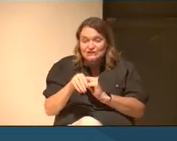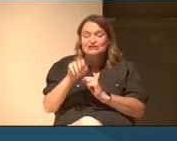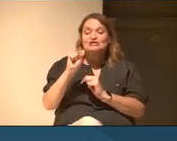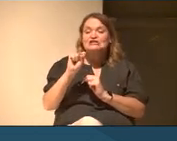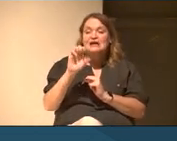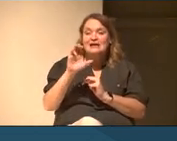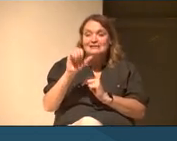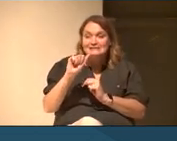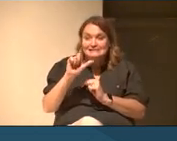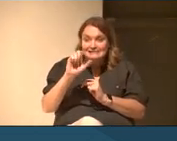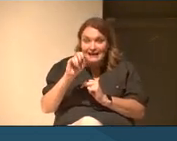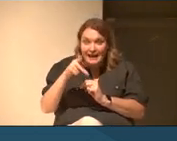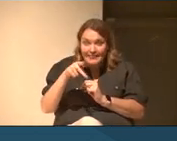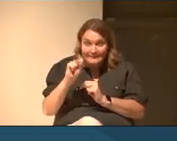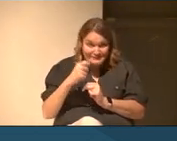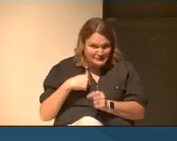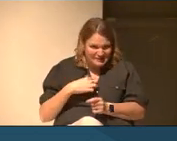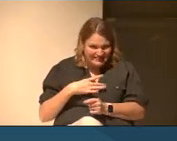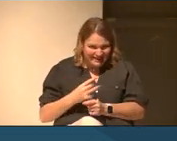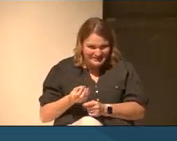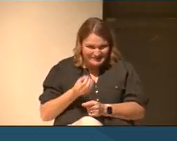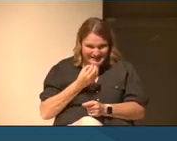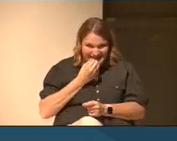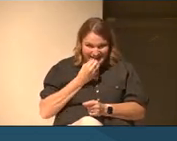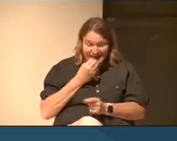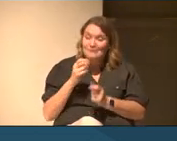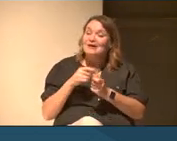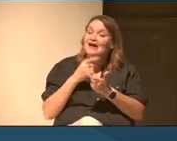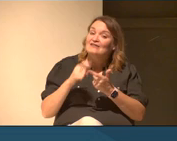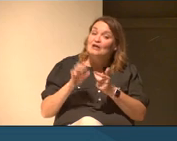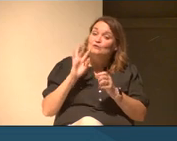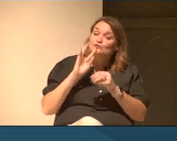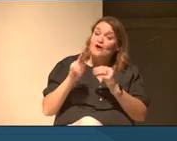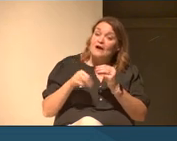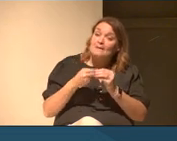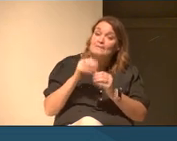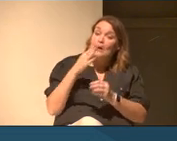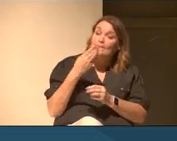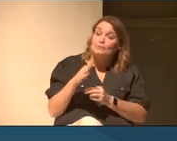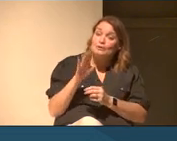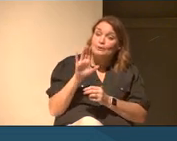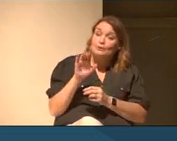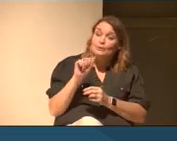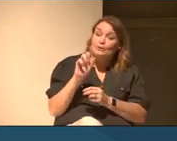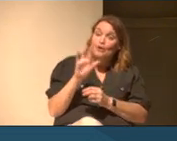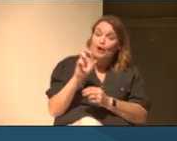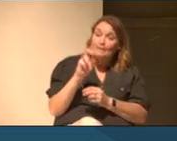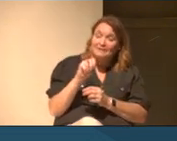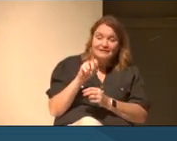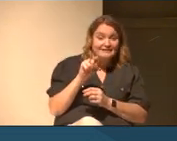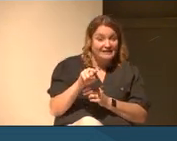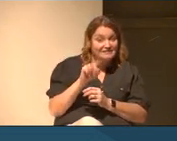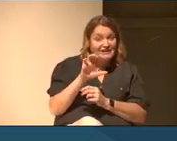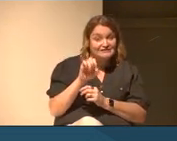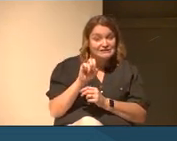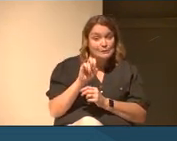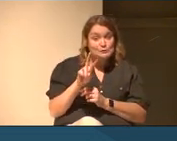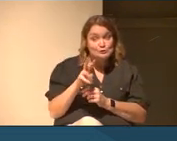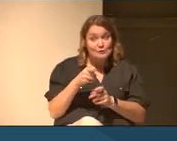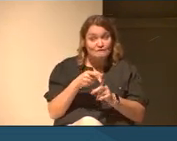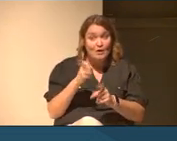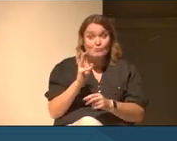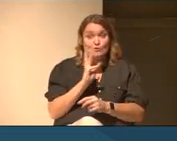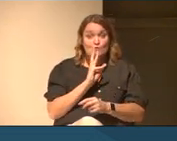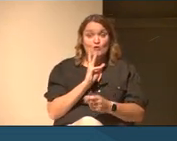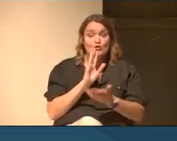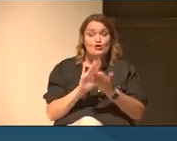And moreover, you heard briefly in the previous section about blue carbon. Well, those seagrasses take carbon dioxide out of the water, turn it into